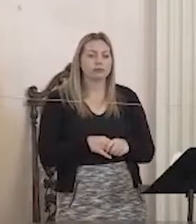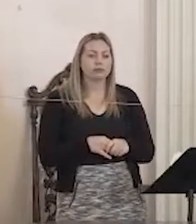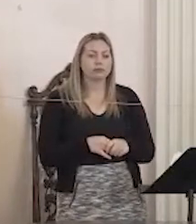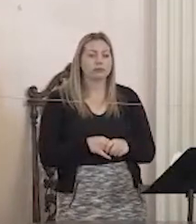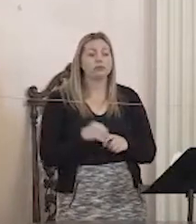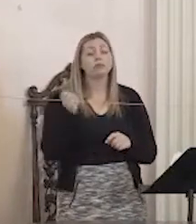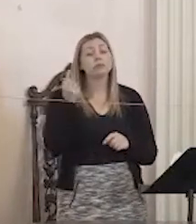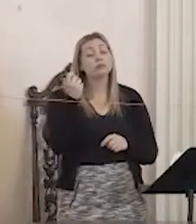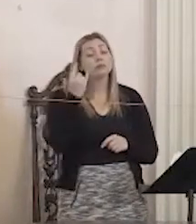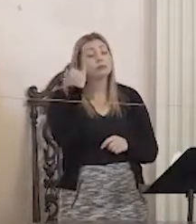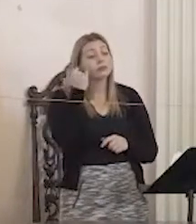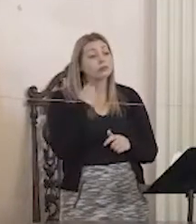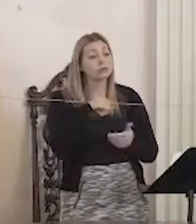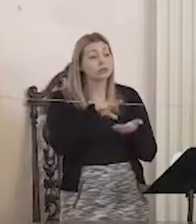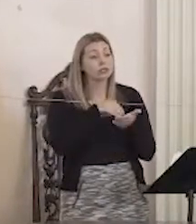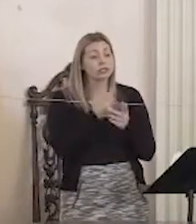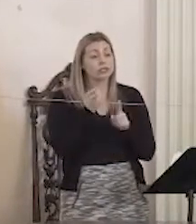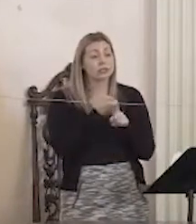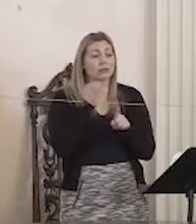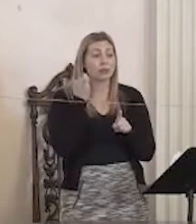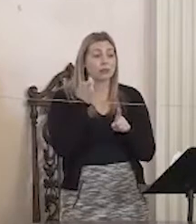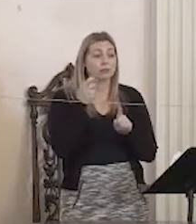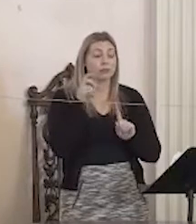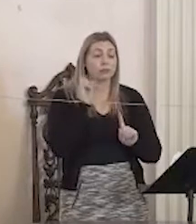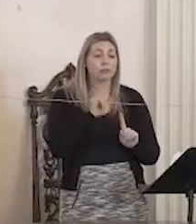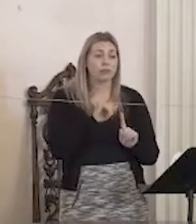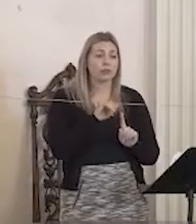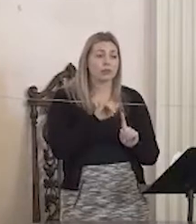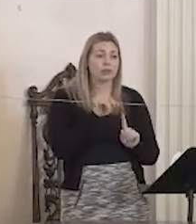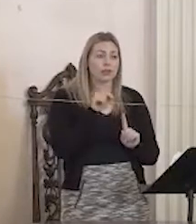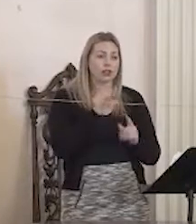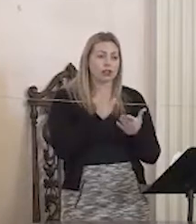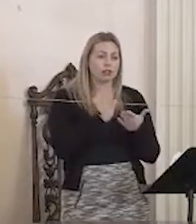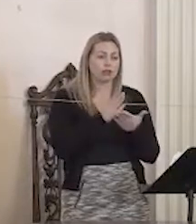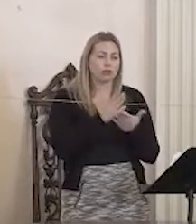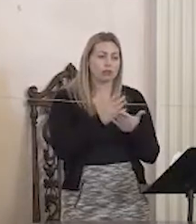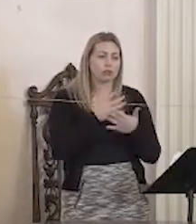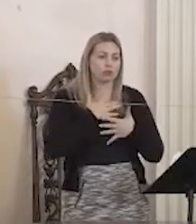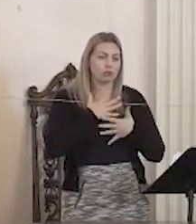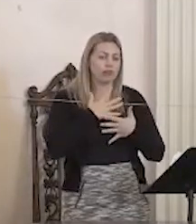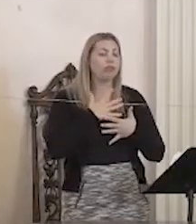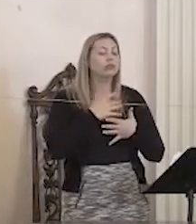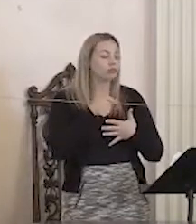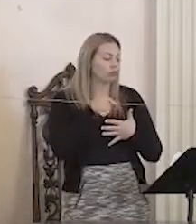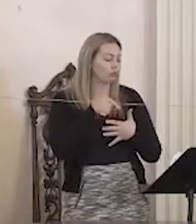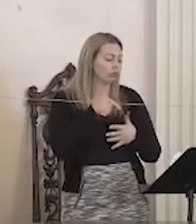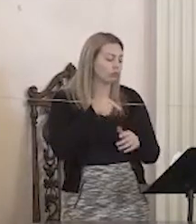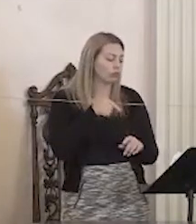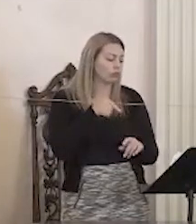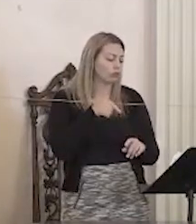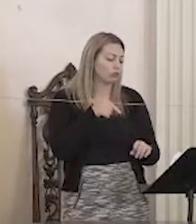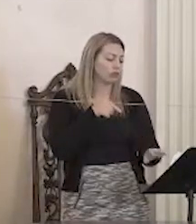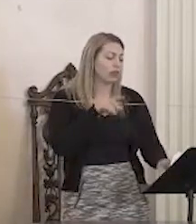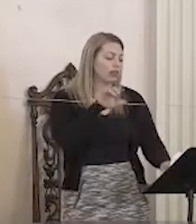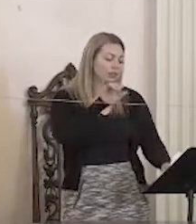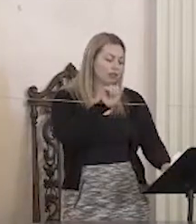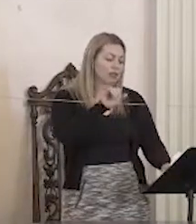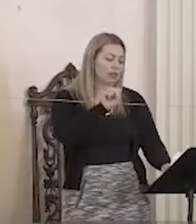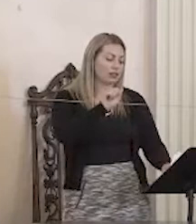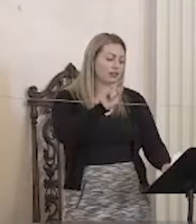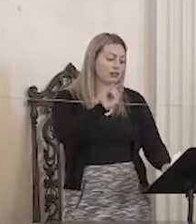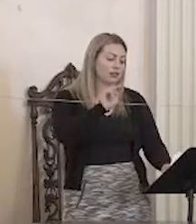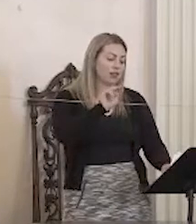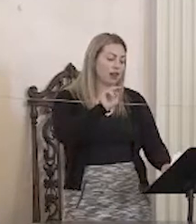But if we've learned something from Issei Barnwell's song Breaths, we are our ancestors' prayers.